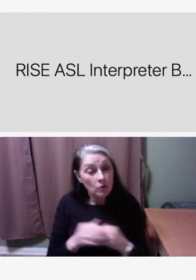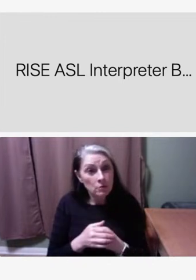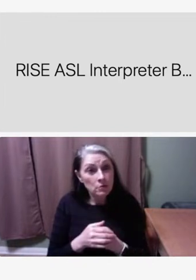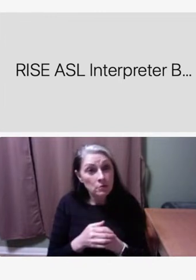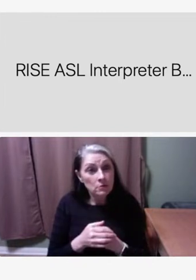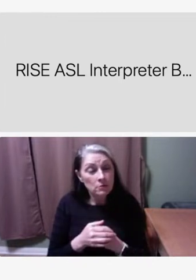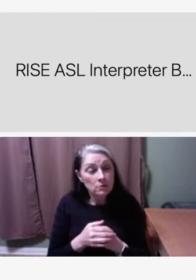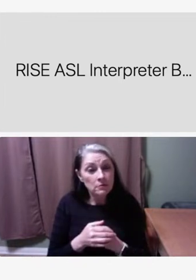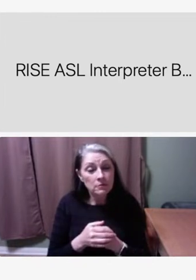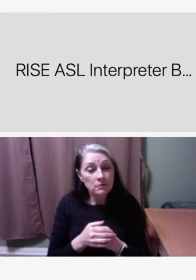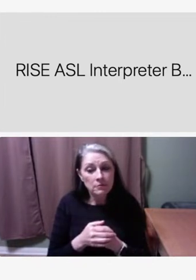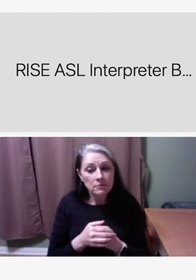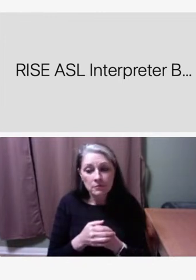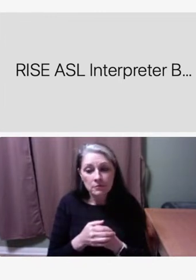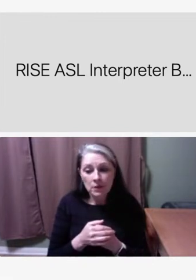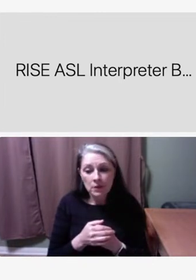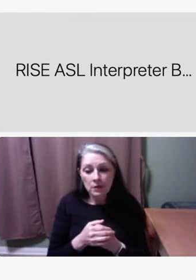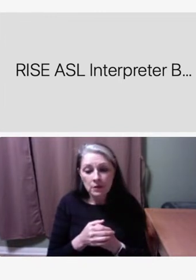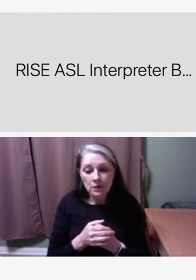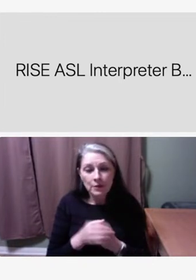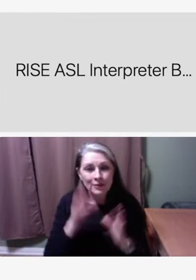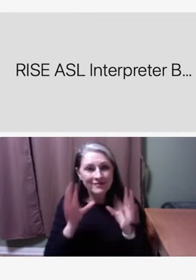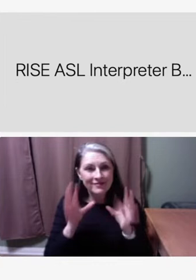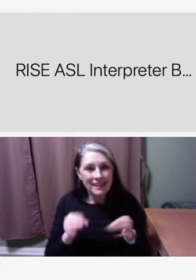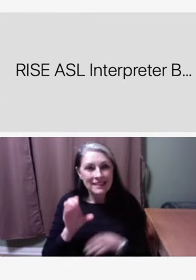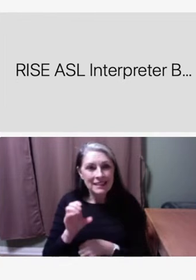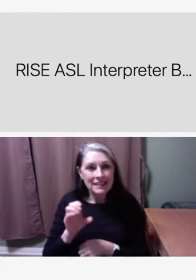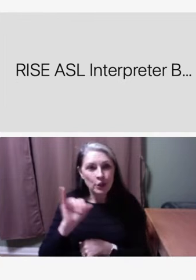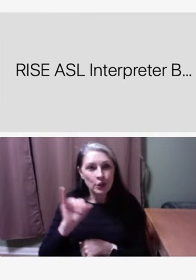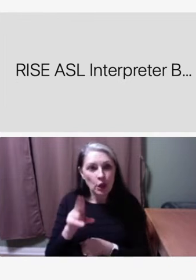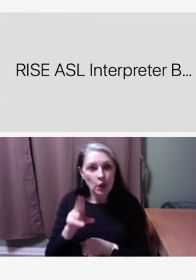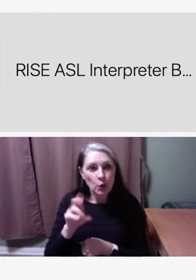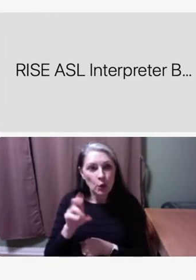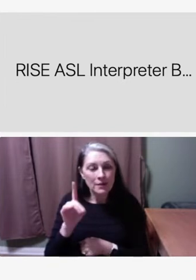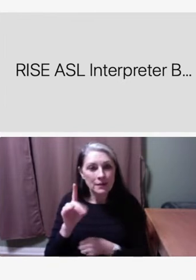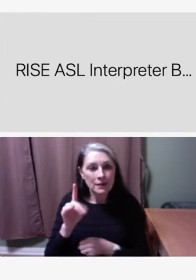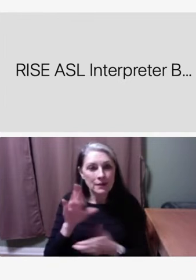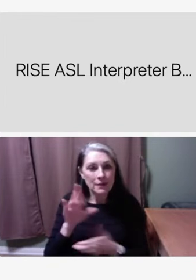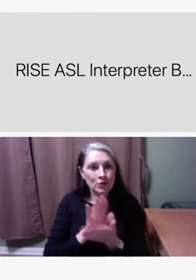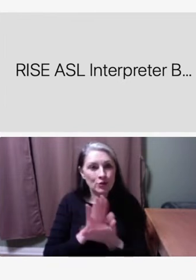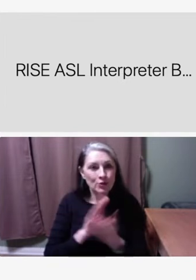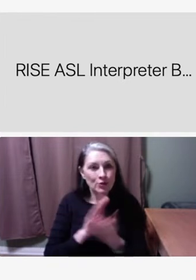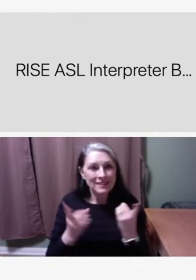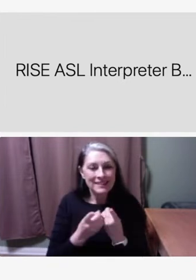for choosing Cone Joint Unified School District as a place of employment.